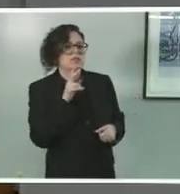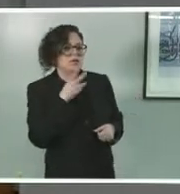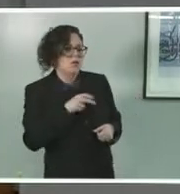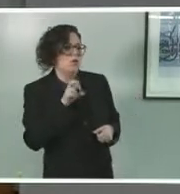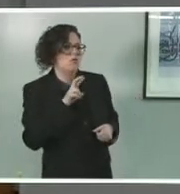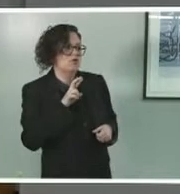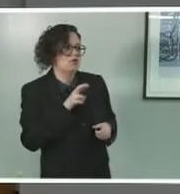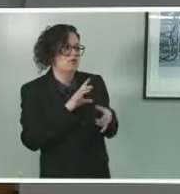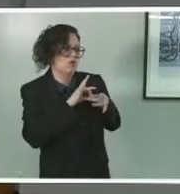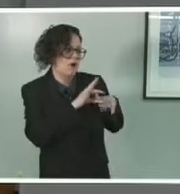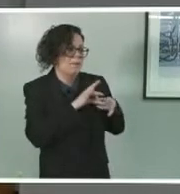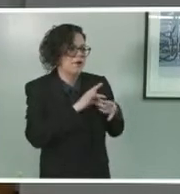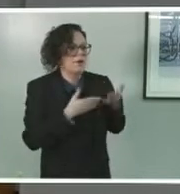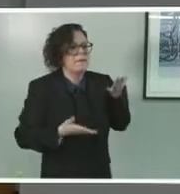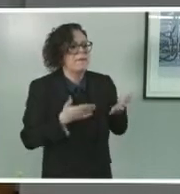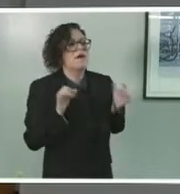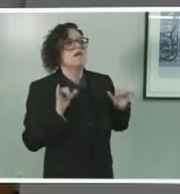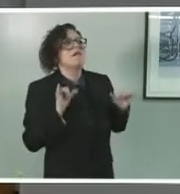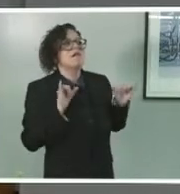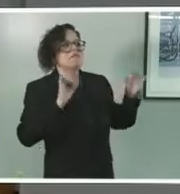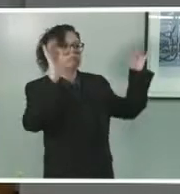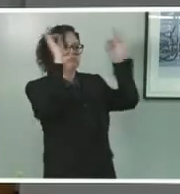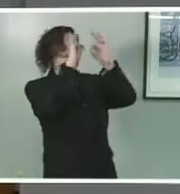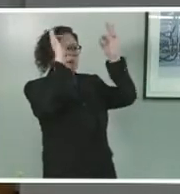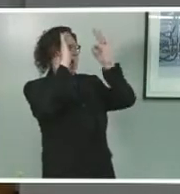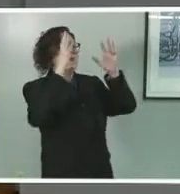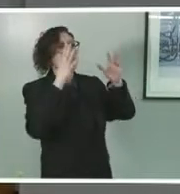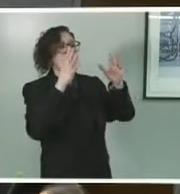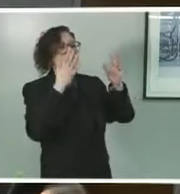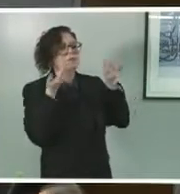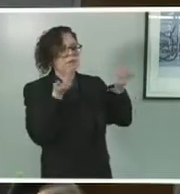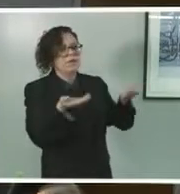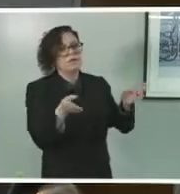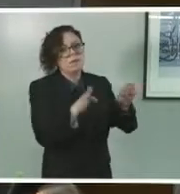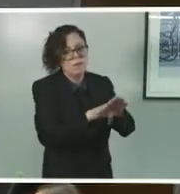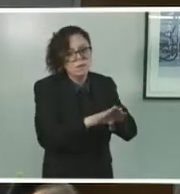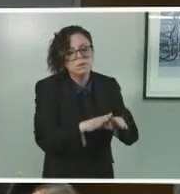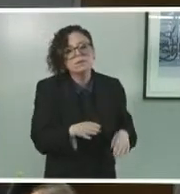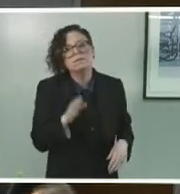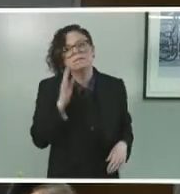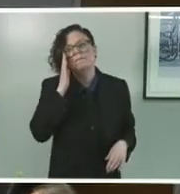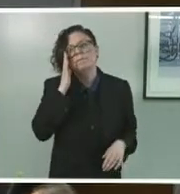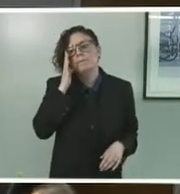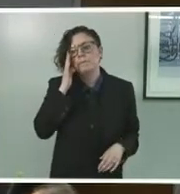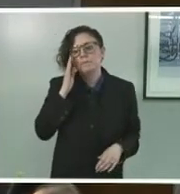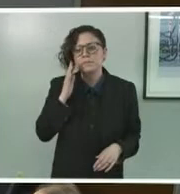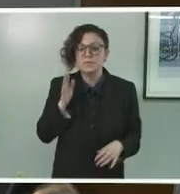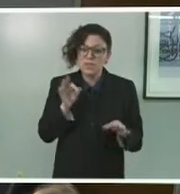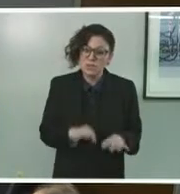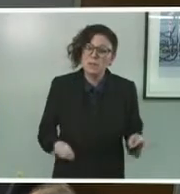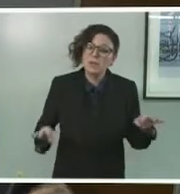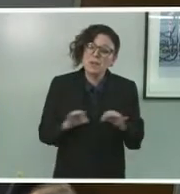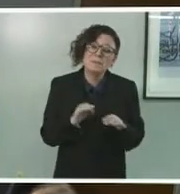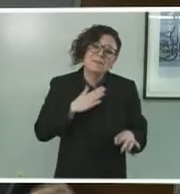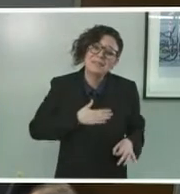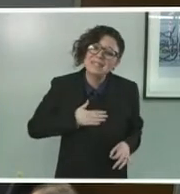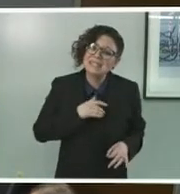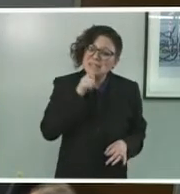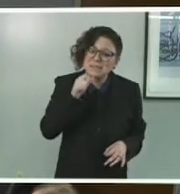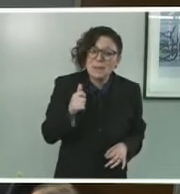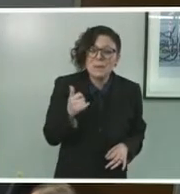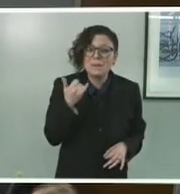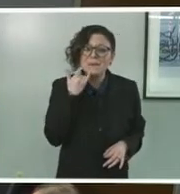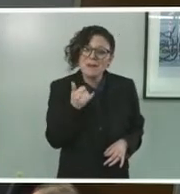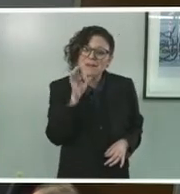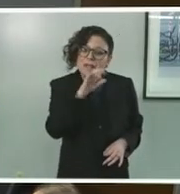order, maybe not being aware entirely of what it said. So one of the things we want to say is don't call 911. Do not call turn your neighbor in.